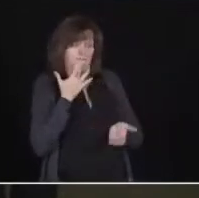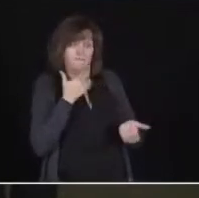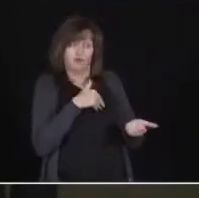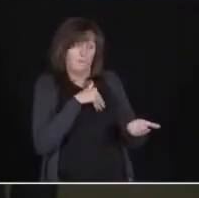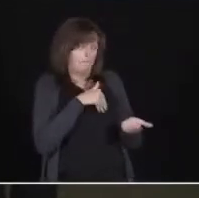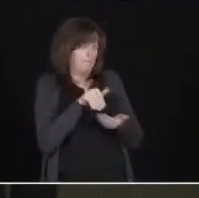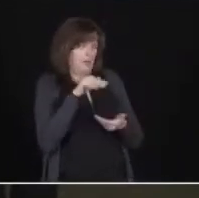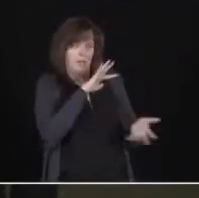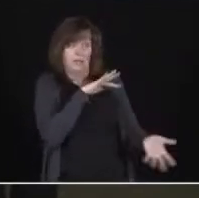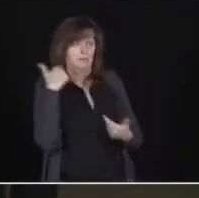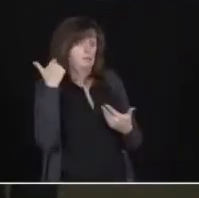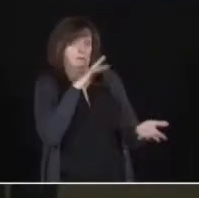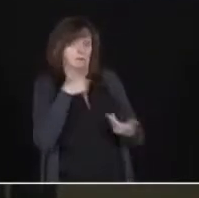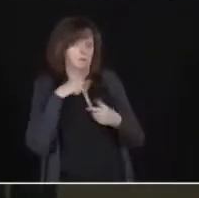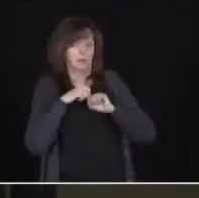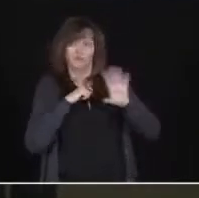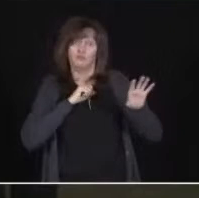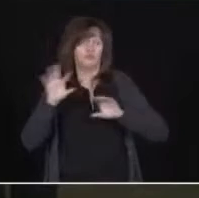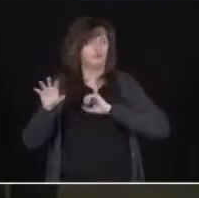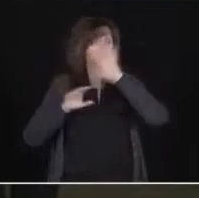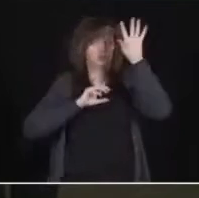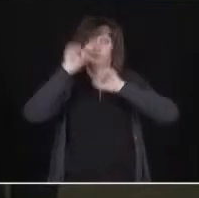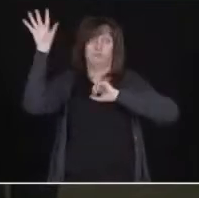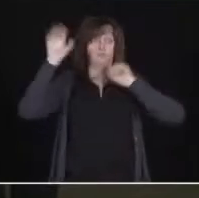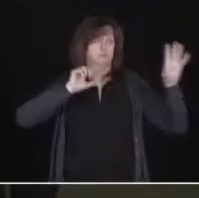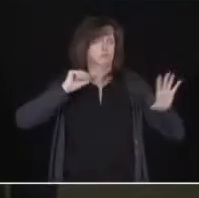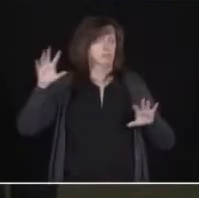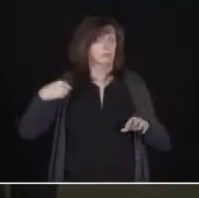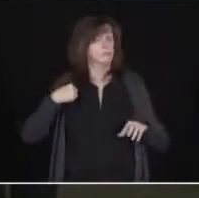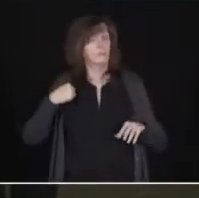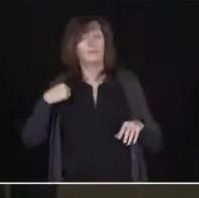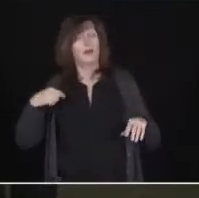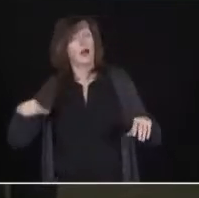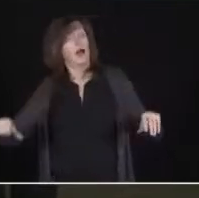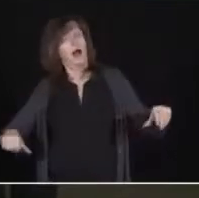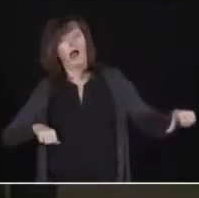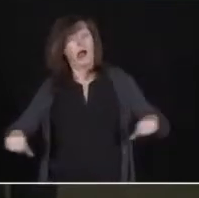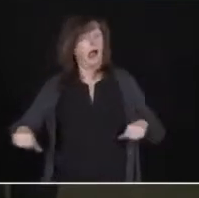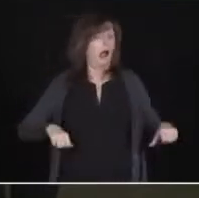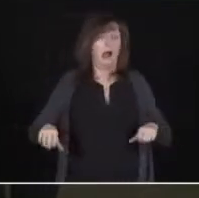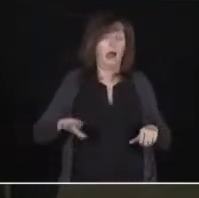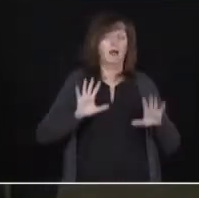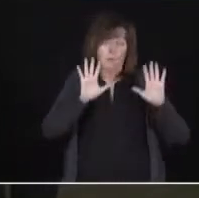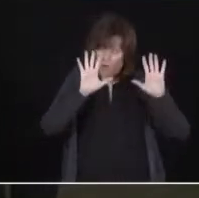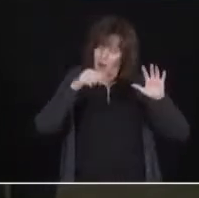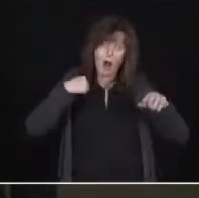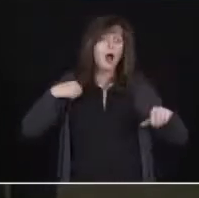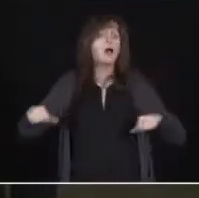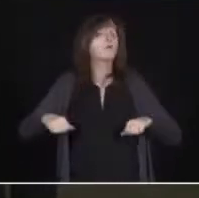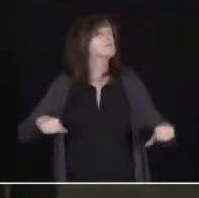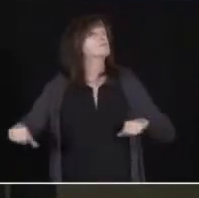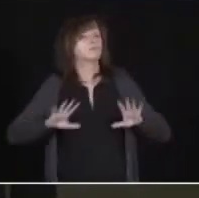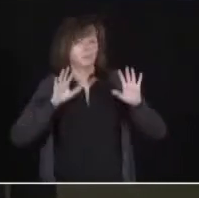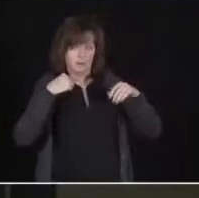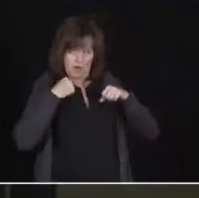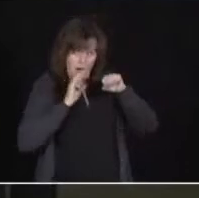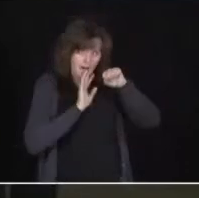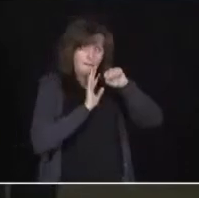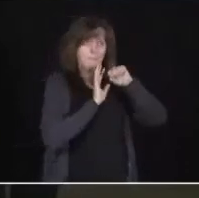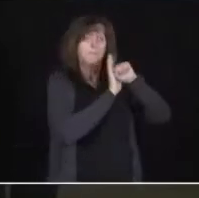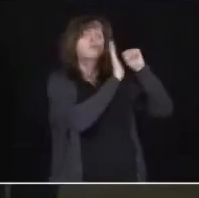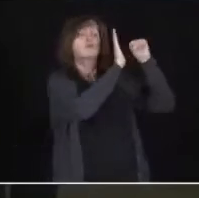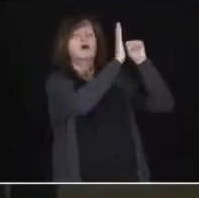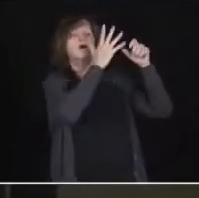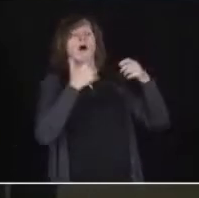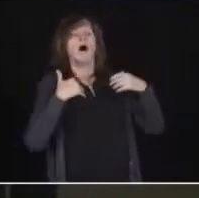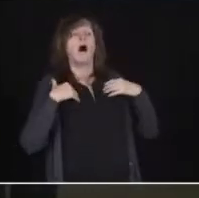and I don't want to toot my own horn, but I'm going to. I've been pushing Health Canada like no other premier, no one else